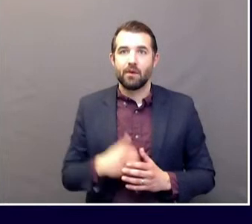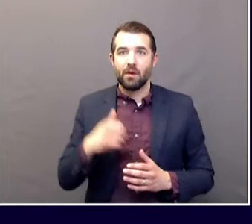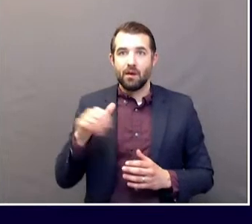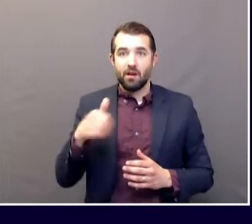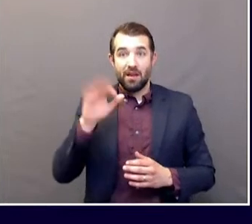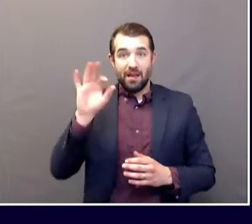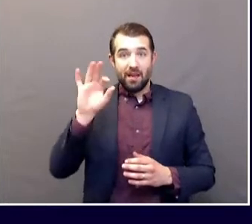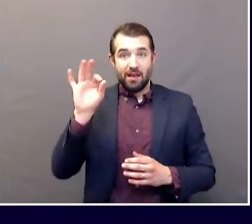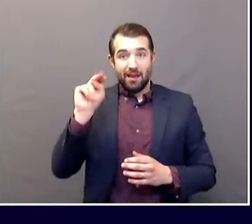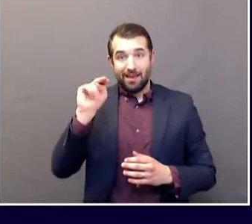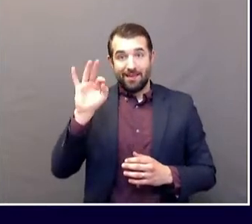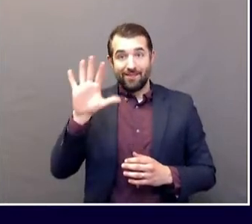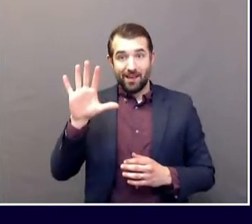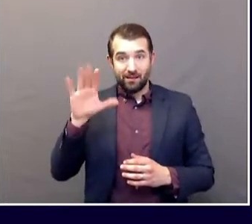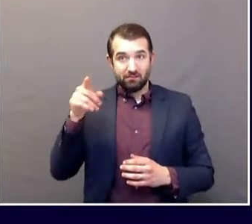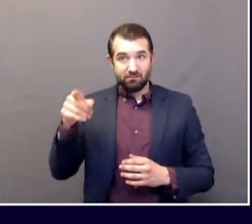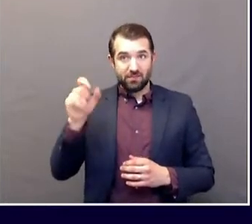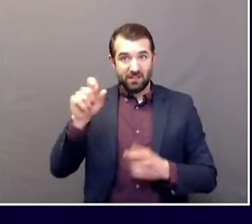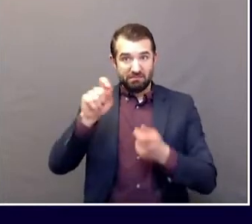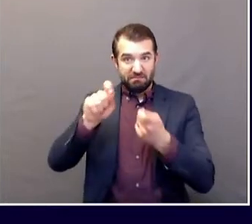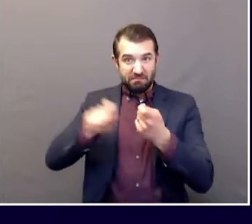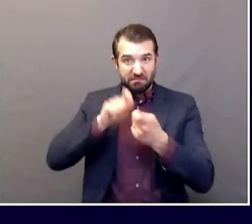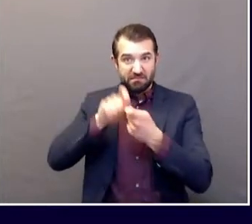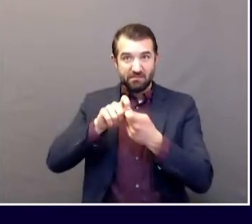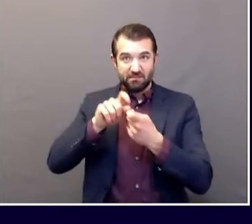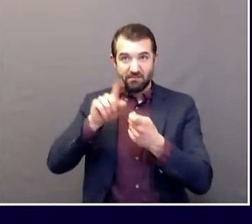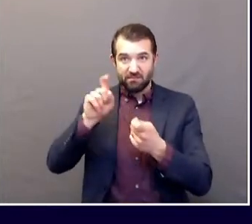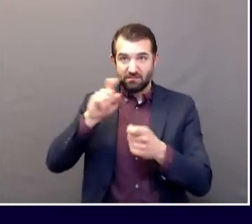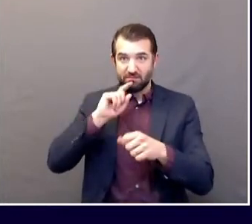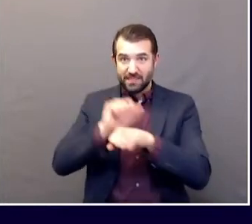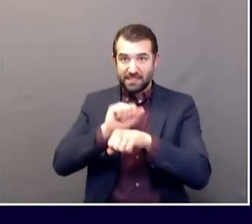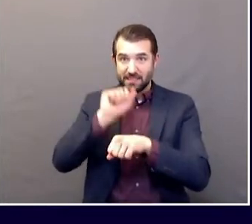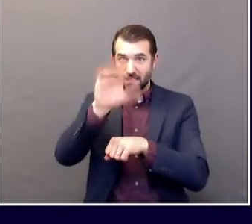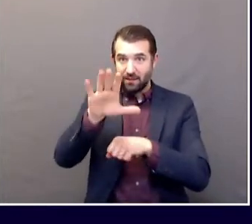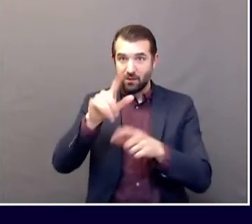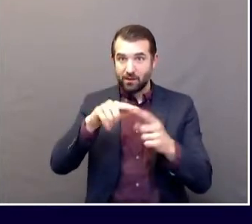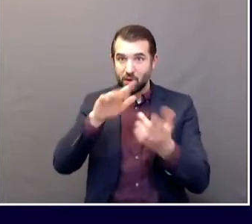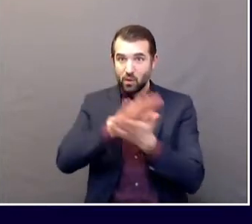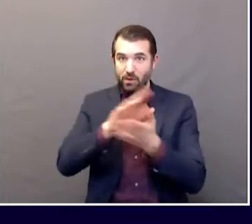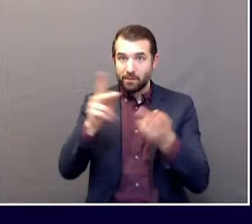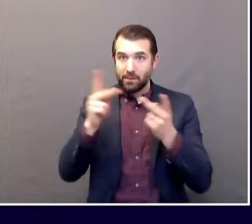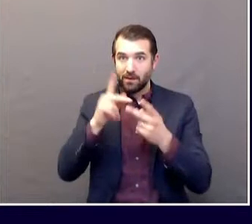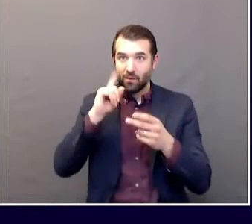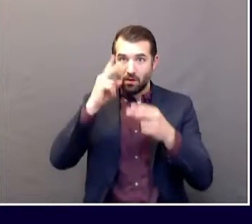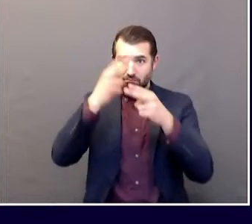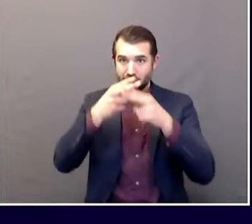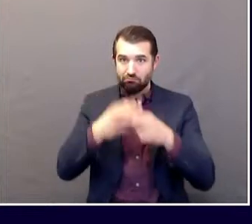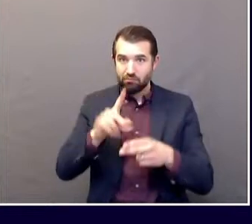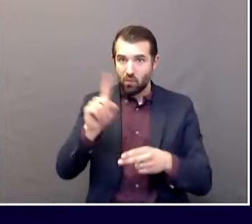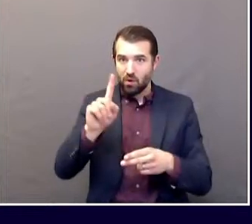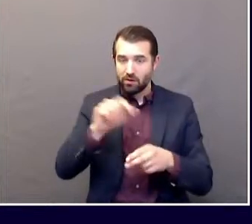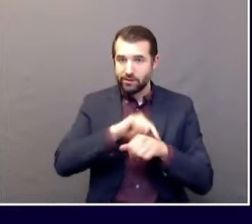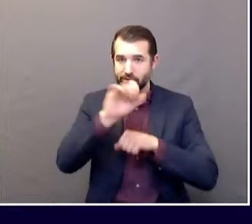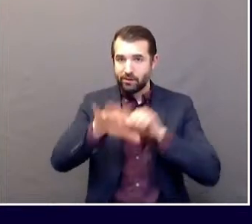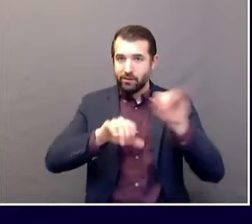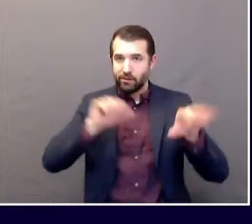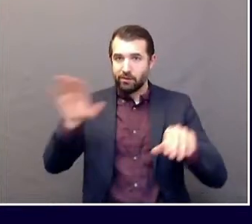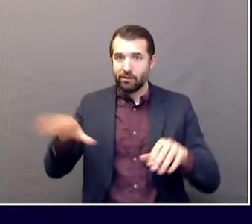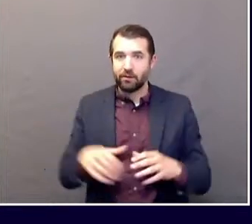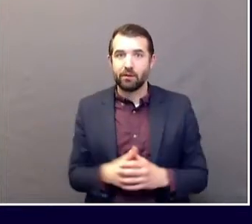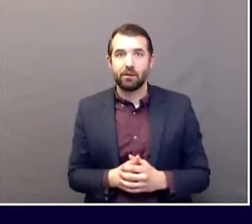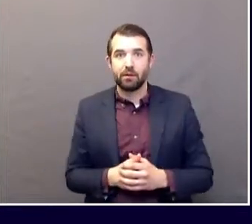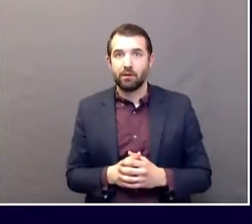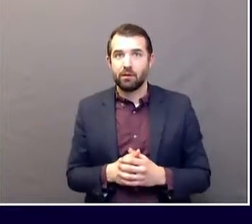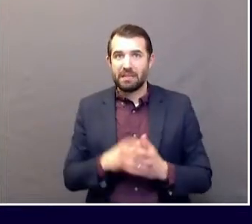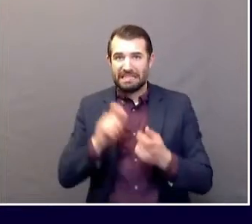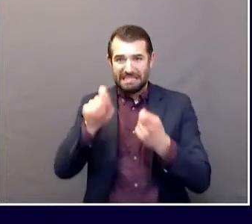specifically? Are there specific school districts that you found them in or other places like that? I am not familiar with the specific school districts. There were about